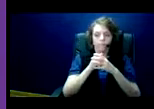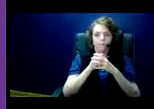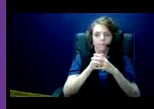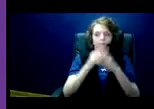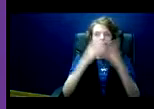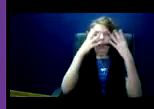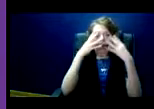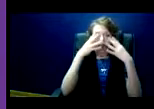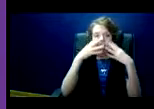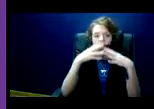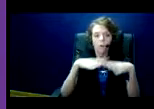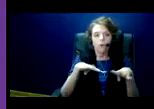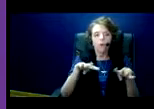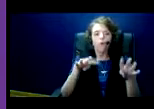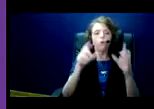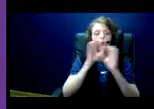and release it through your mouth.